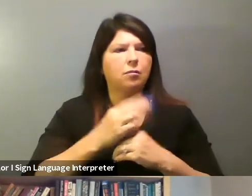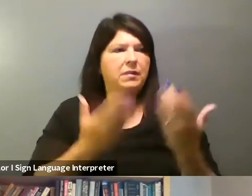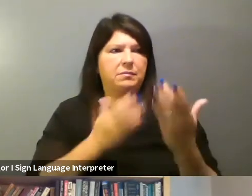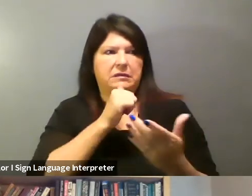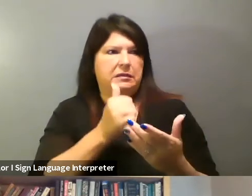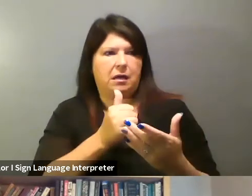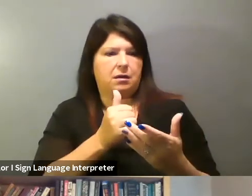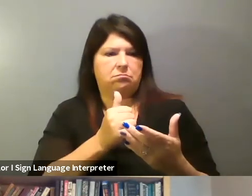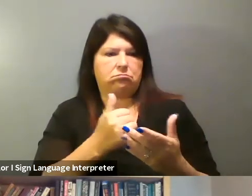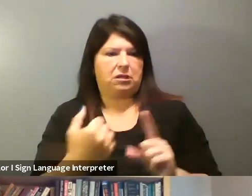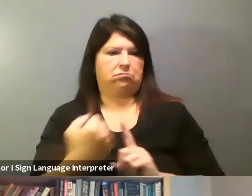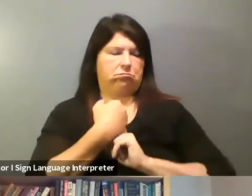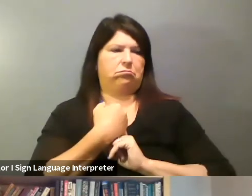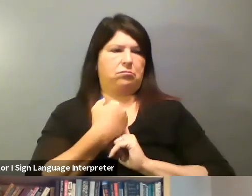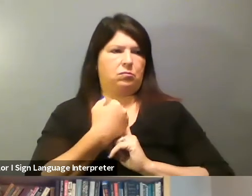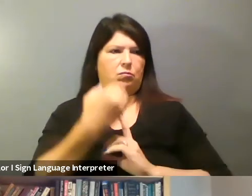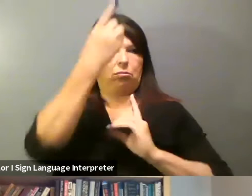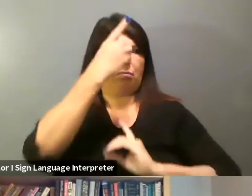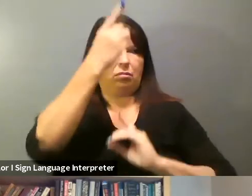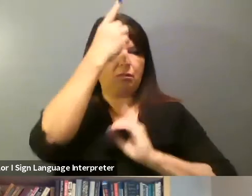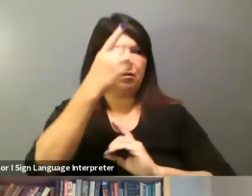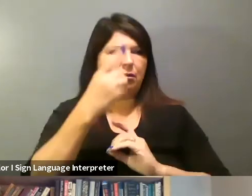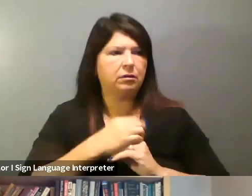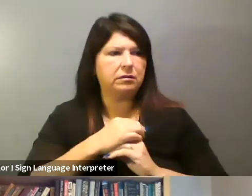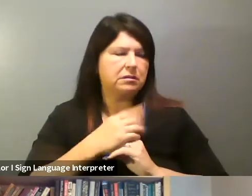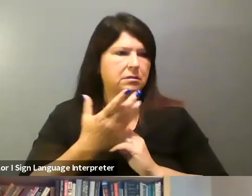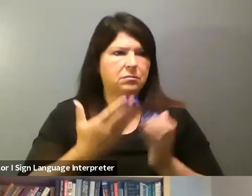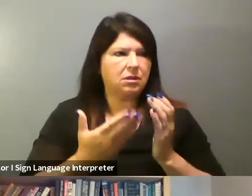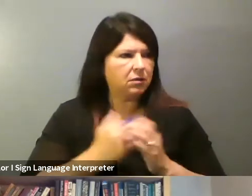that was not gain a disease that was possible